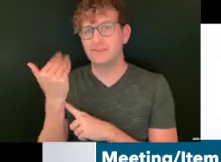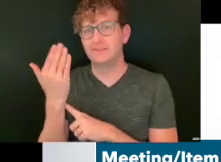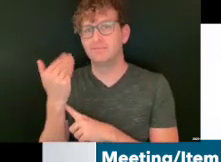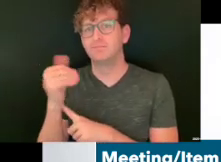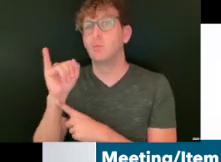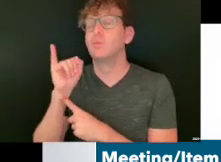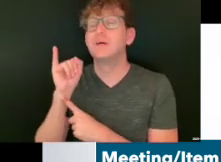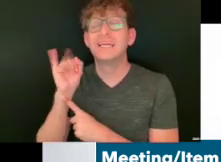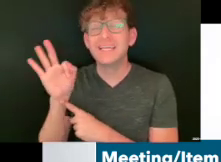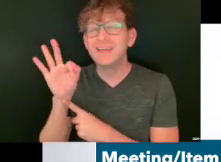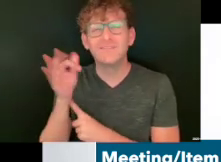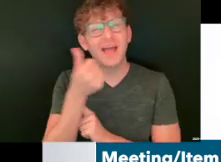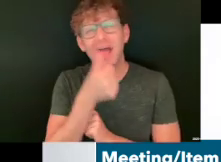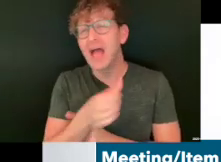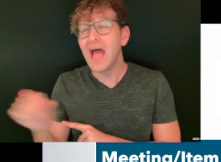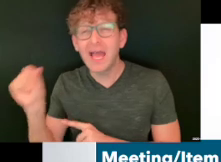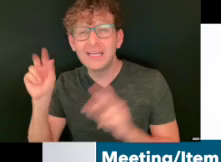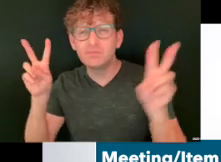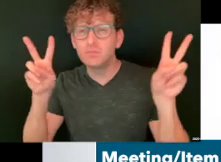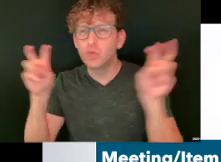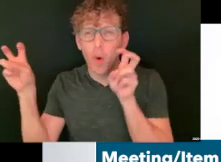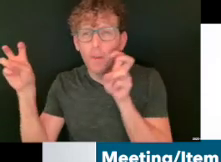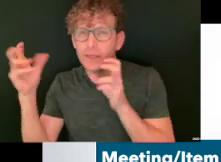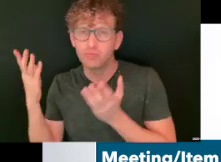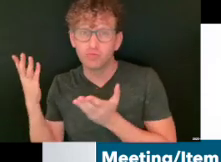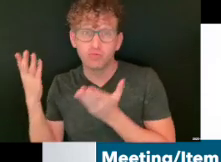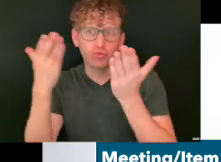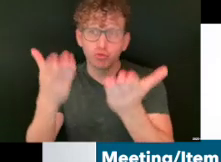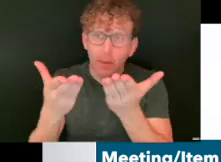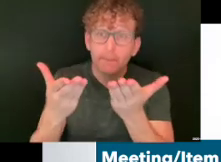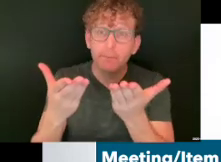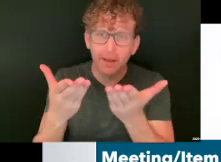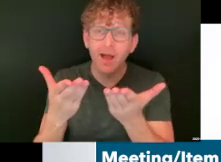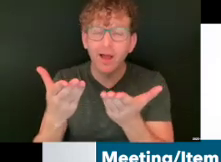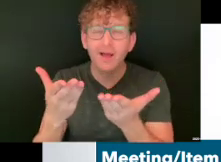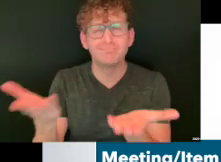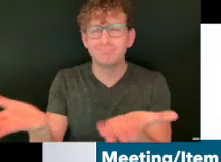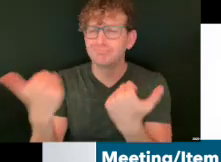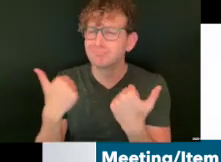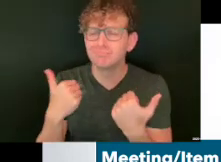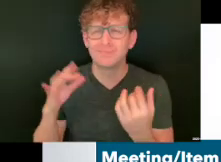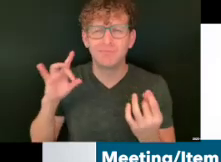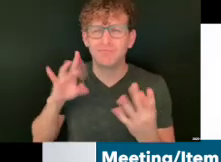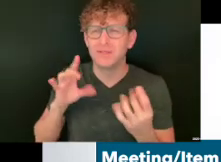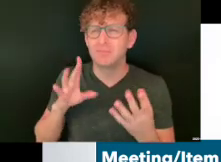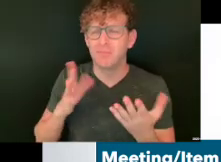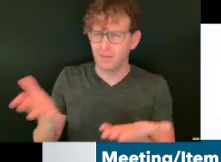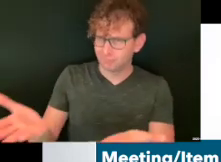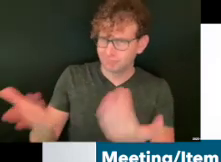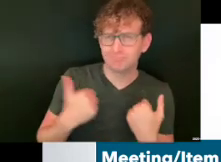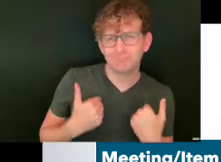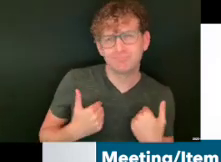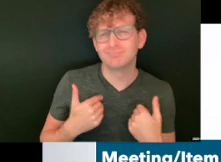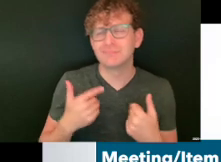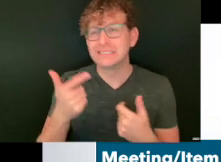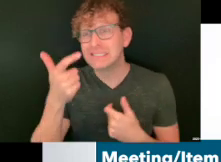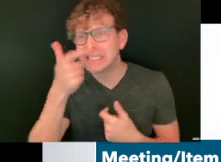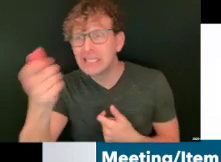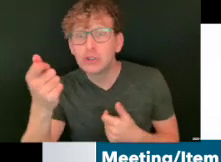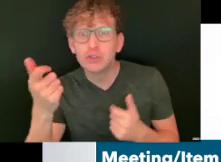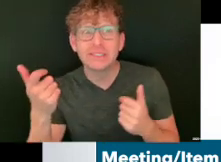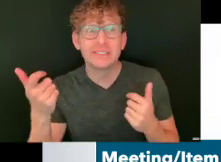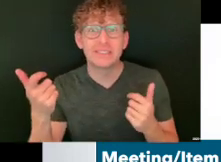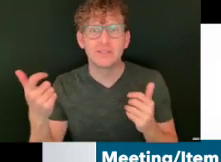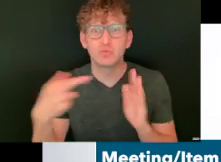inbox. If you're interested in registering for these events, staff will drop the link to learn more about our next meetings and for you to be